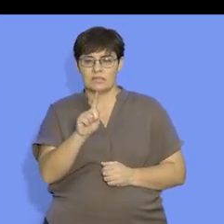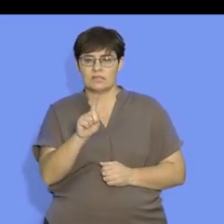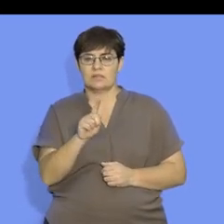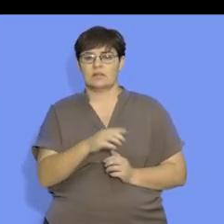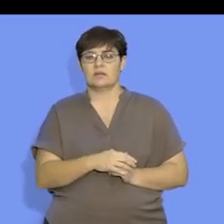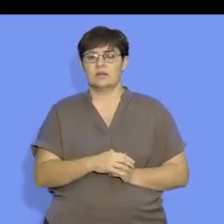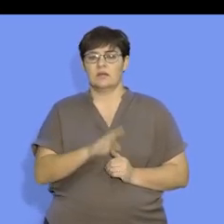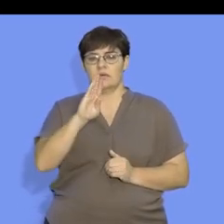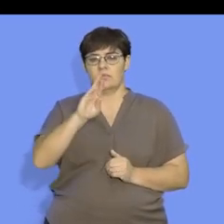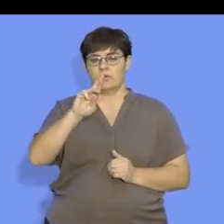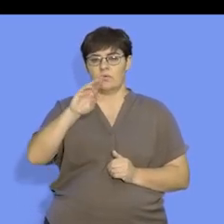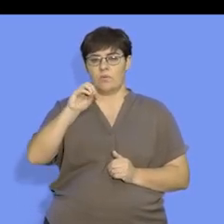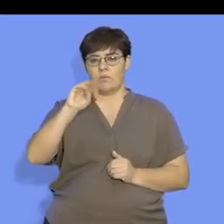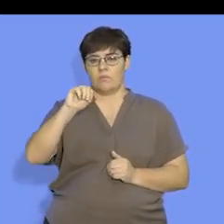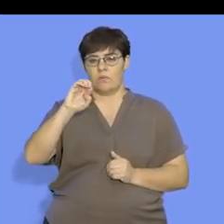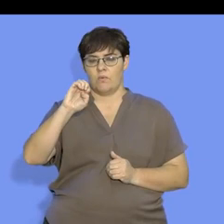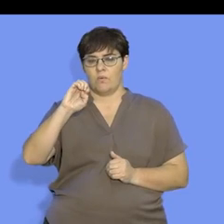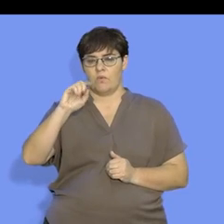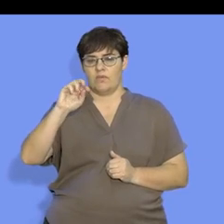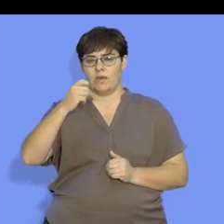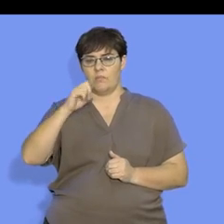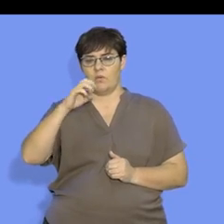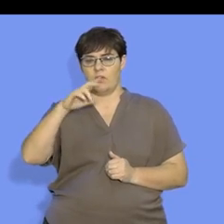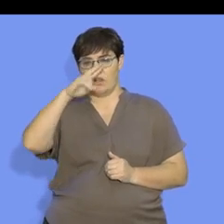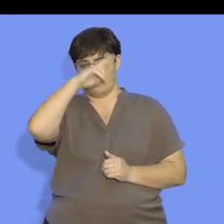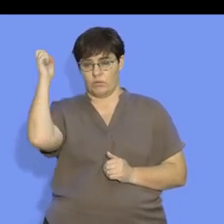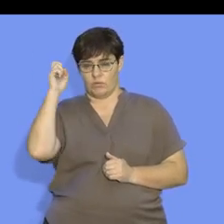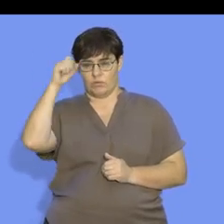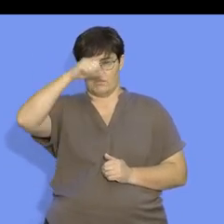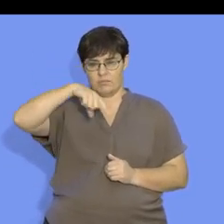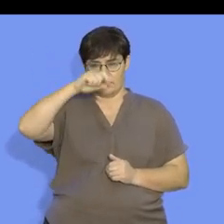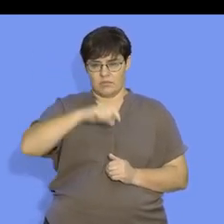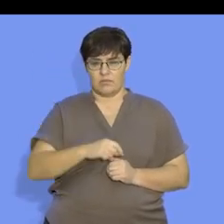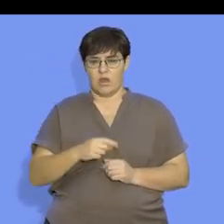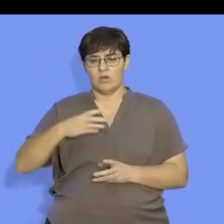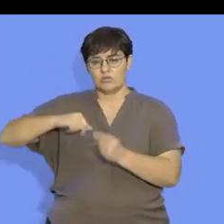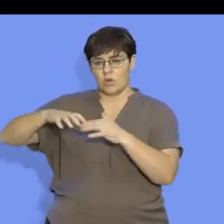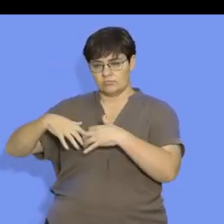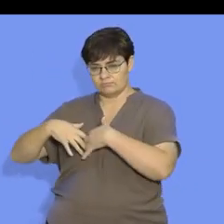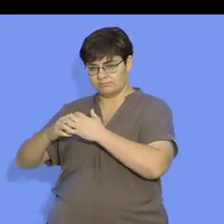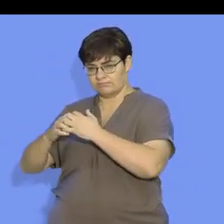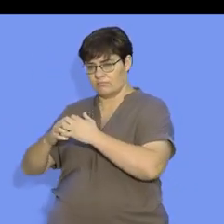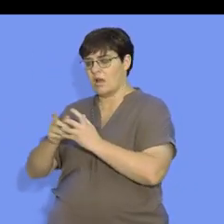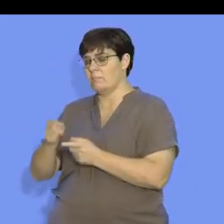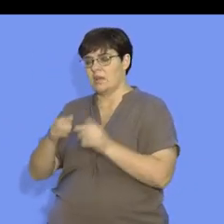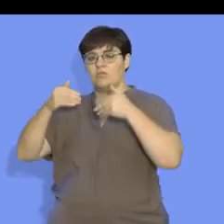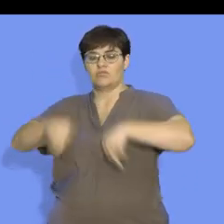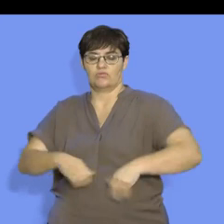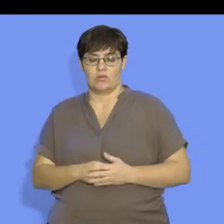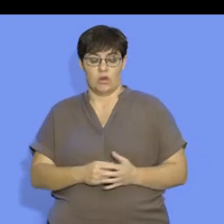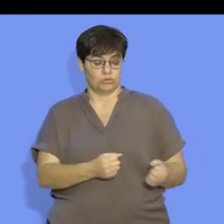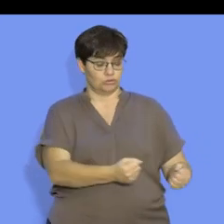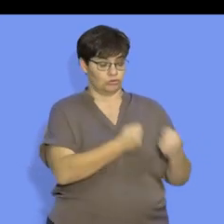is used to determine the endpoint. So the salt that is formed is actually neutral. What do we mean? Because